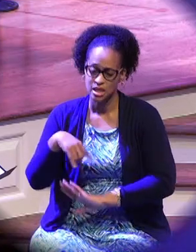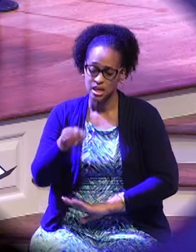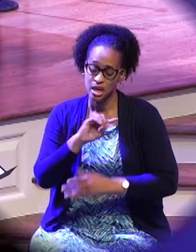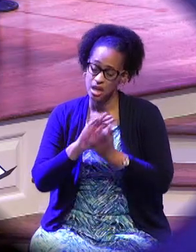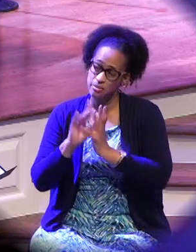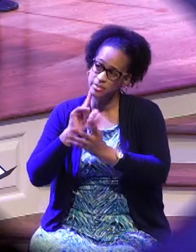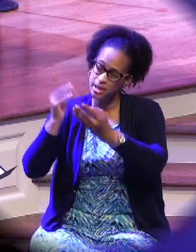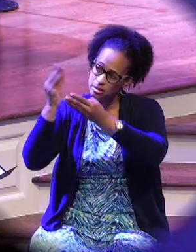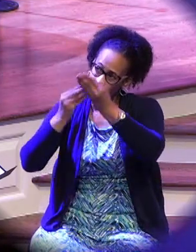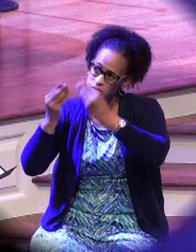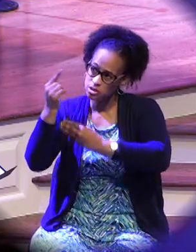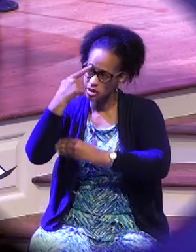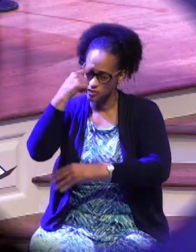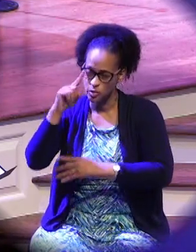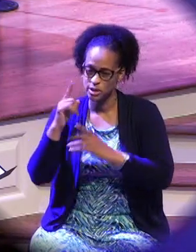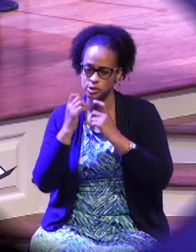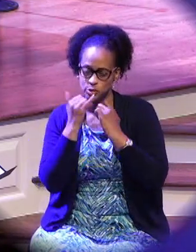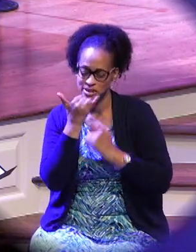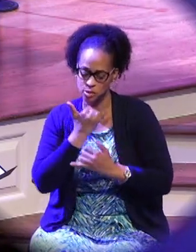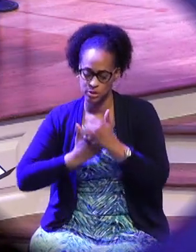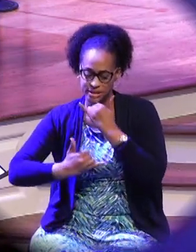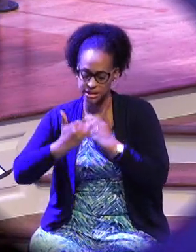intercession for transgressors.